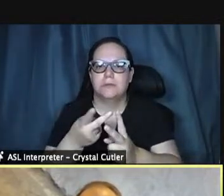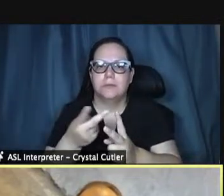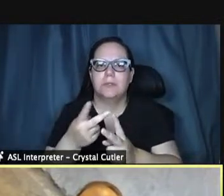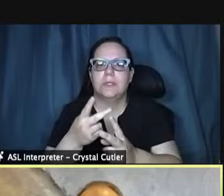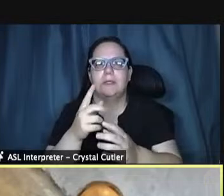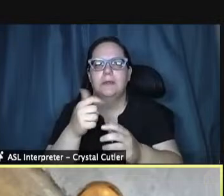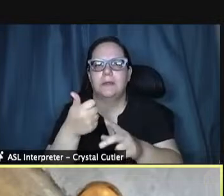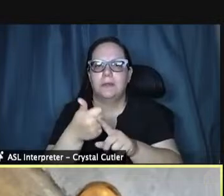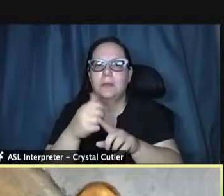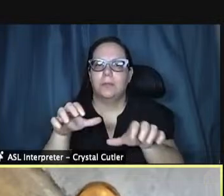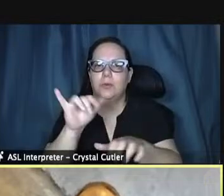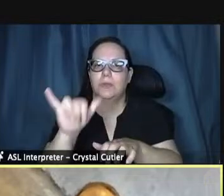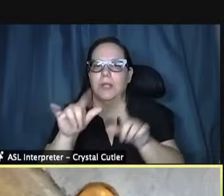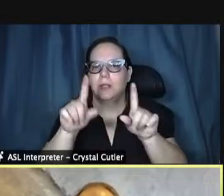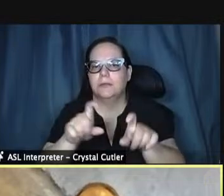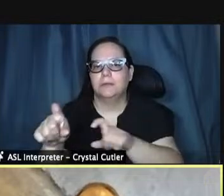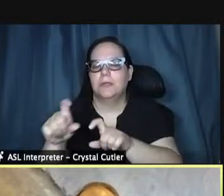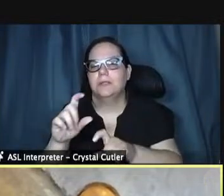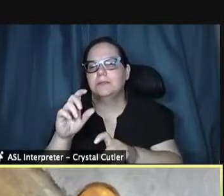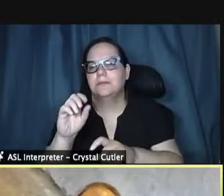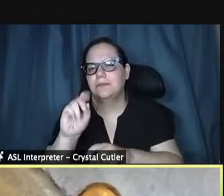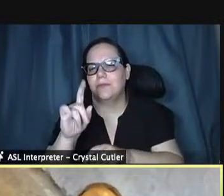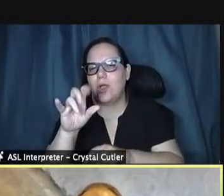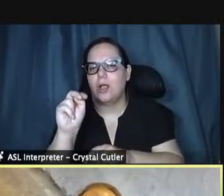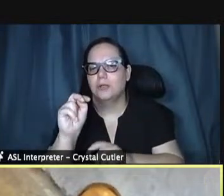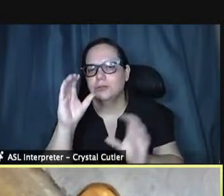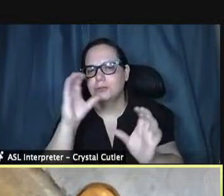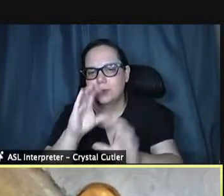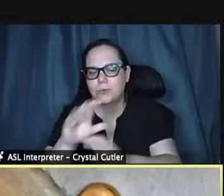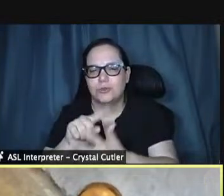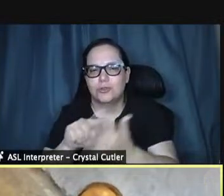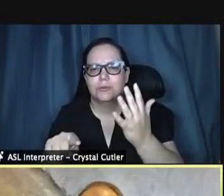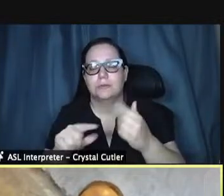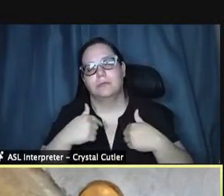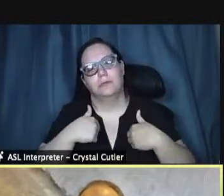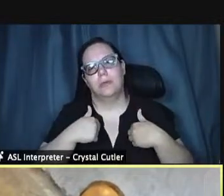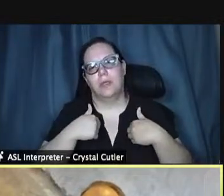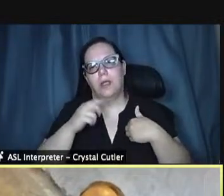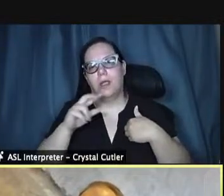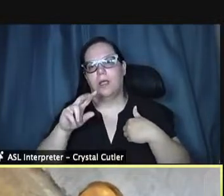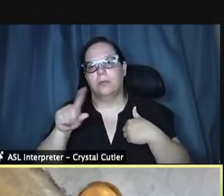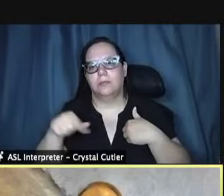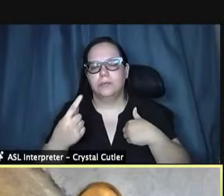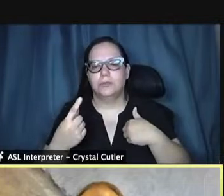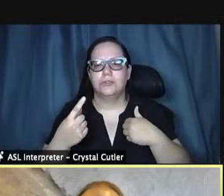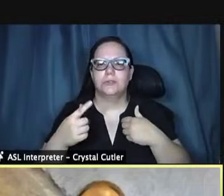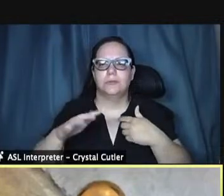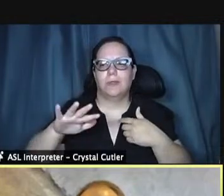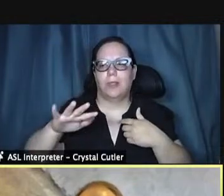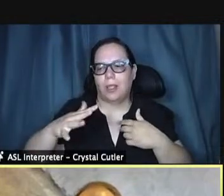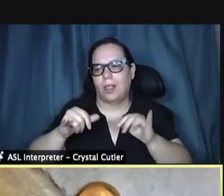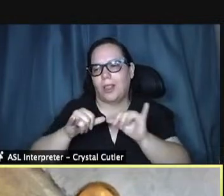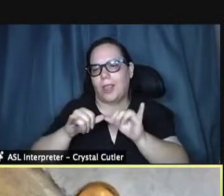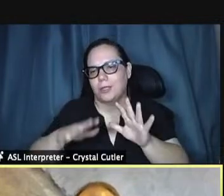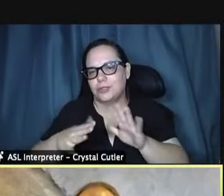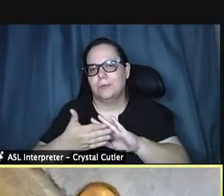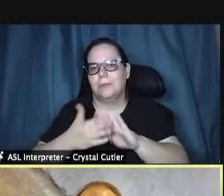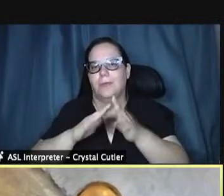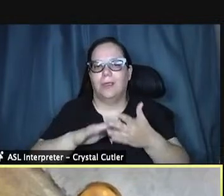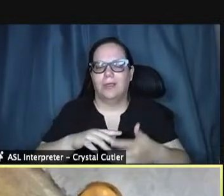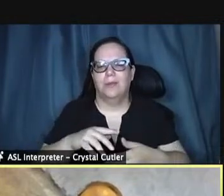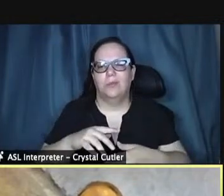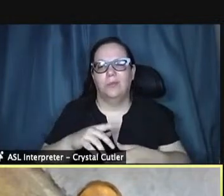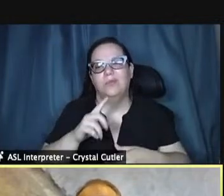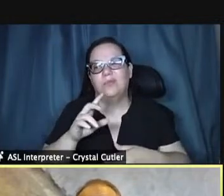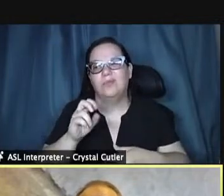you moments ago. Now, I'm just a second-rate engineer who's become a third-rate administrator. But if I